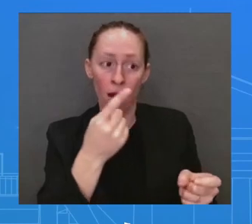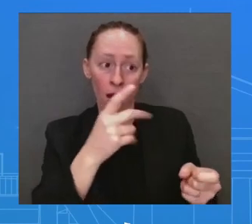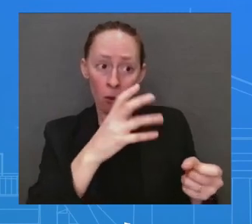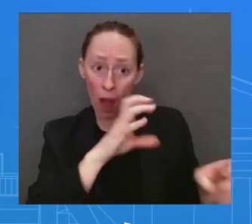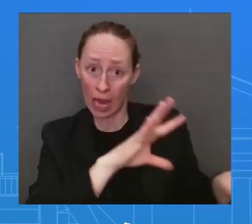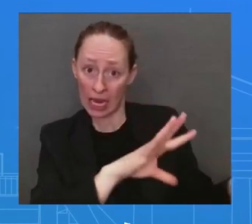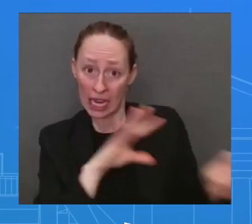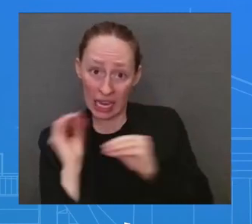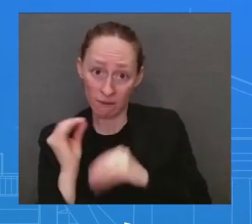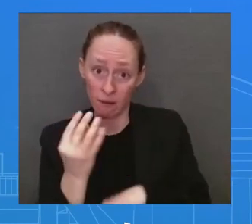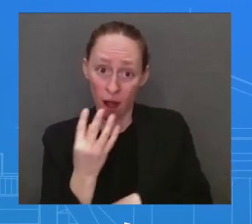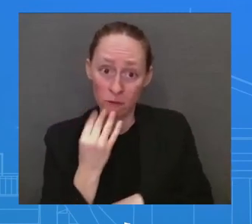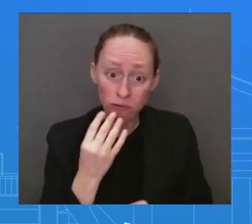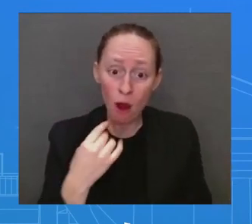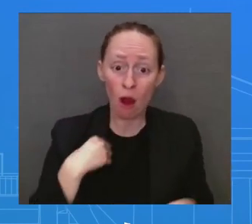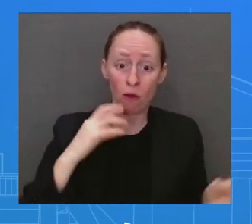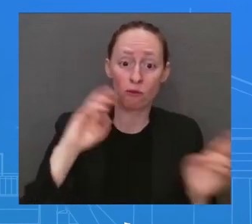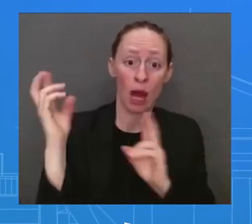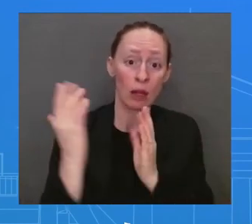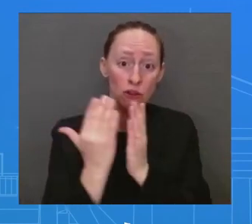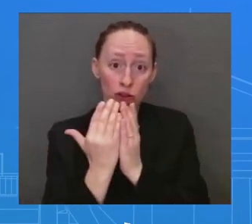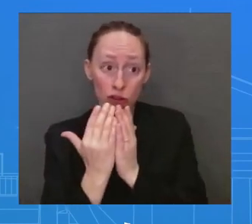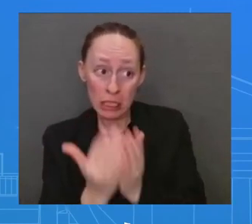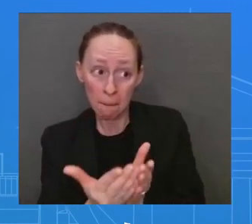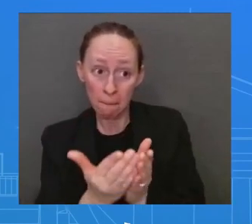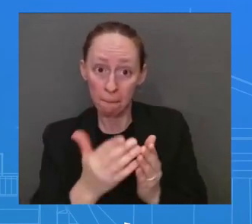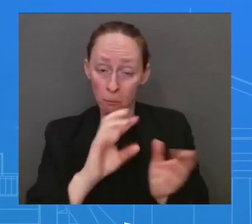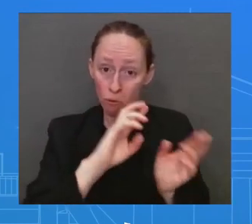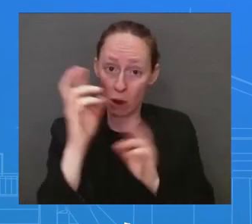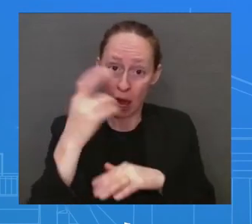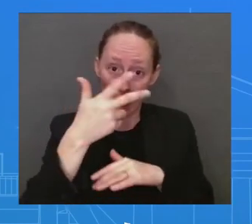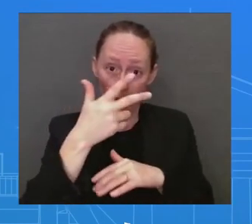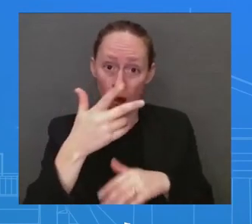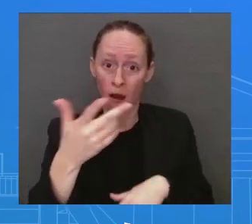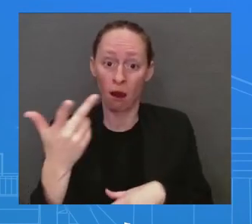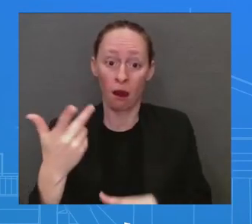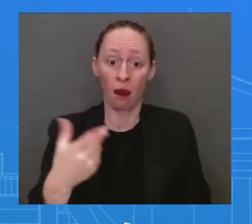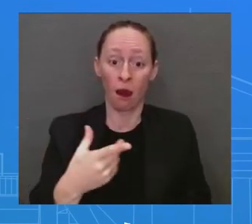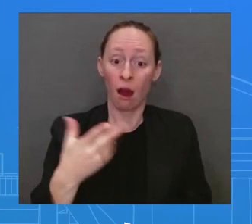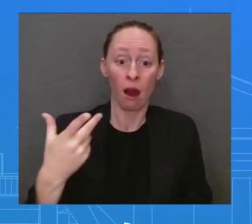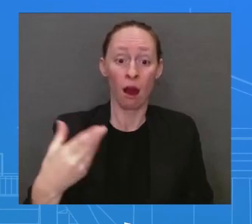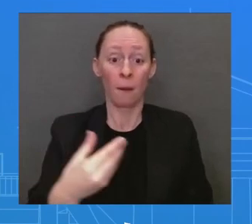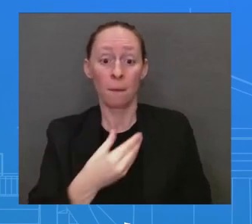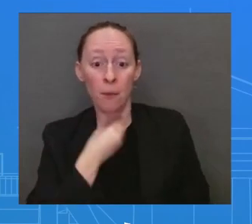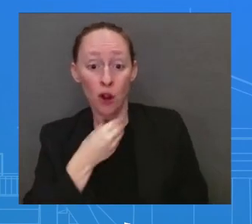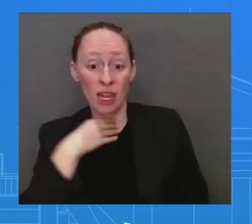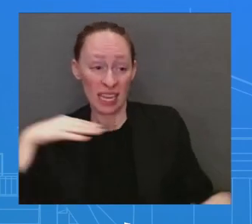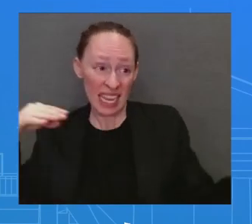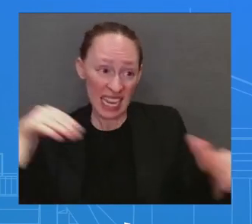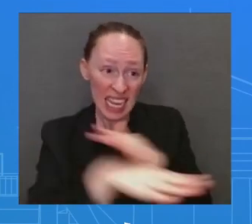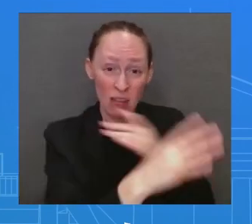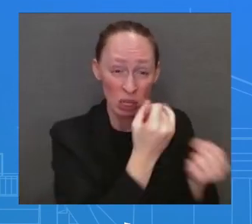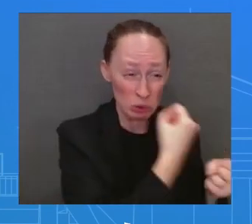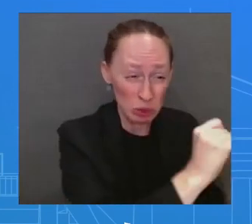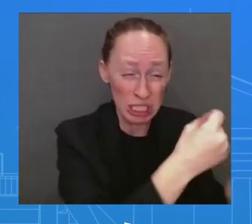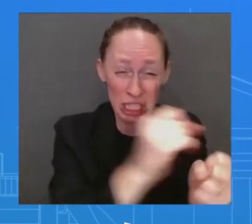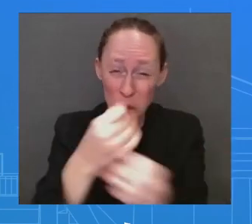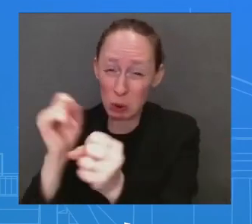and getting ready to send Marines in to get people out of, you pick the place over there. That's not happening right now.